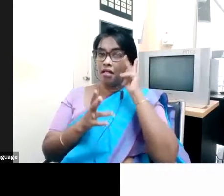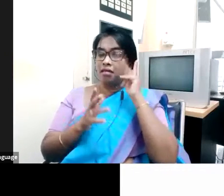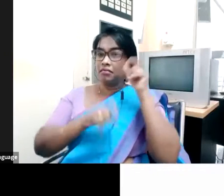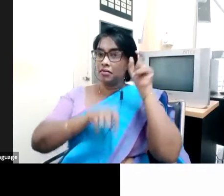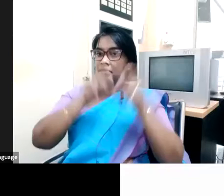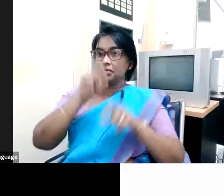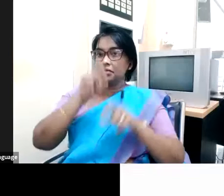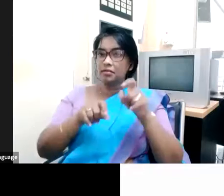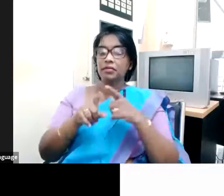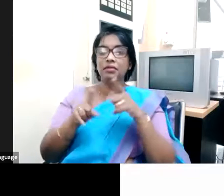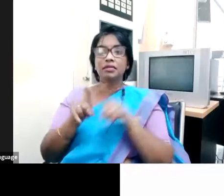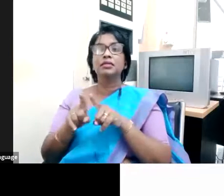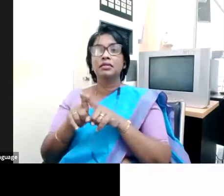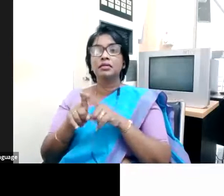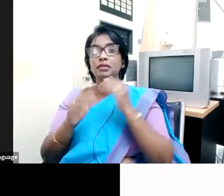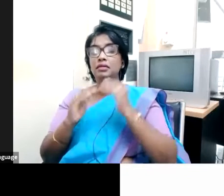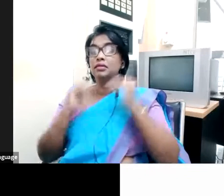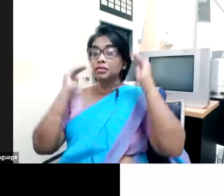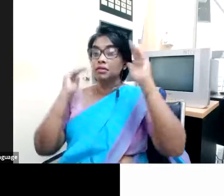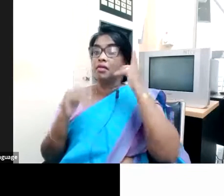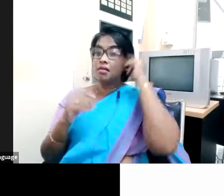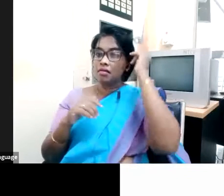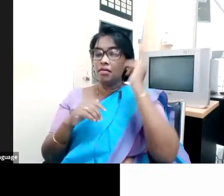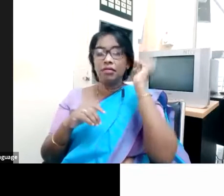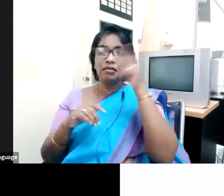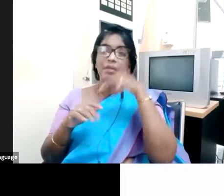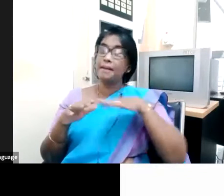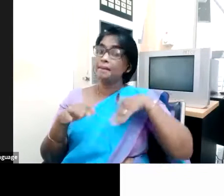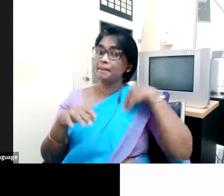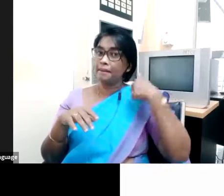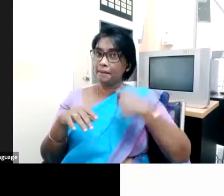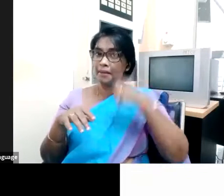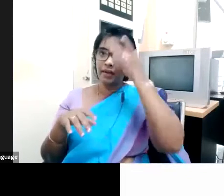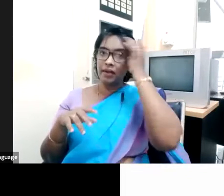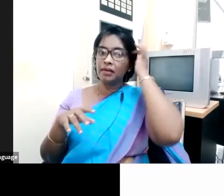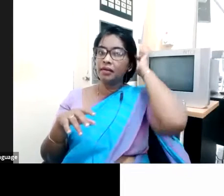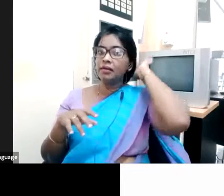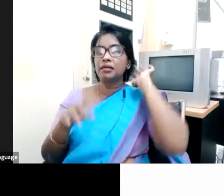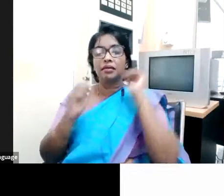One of the main aspects that we are working on is